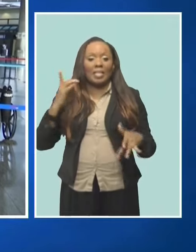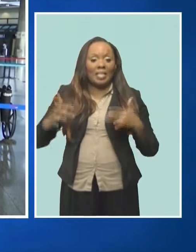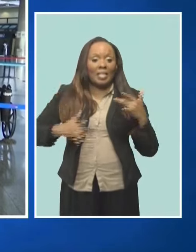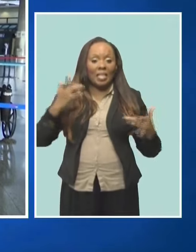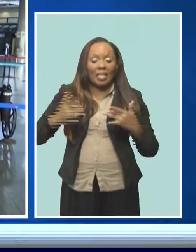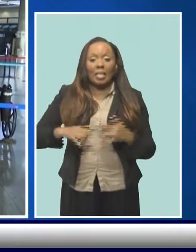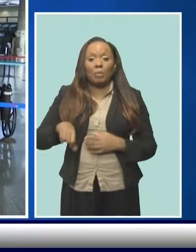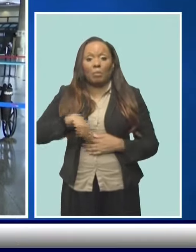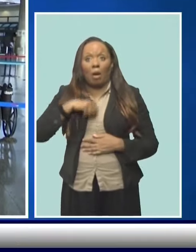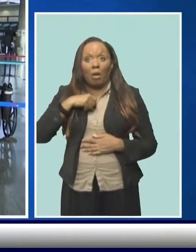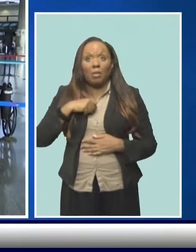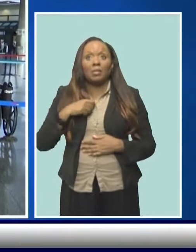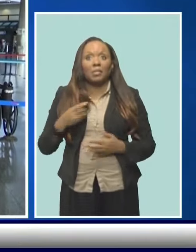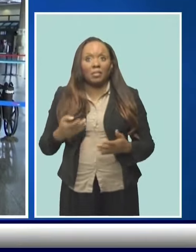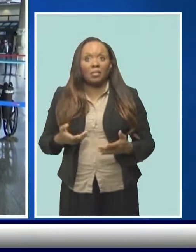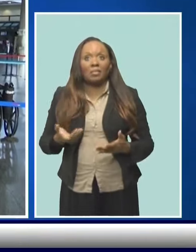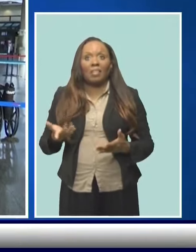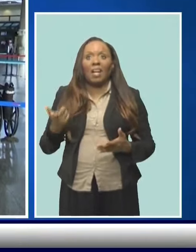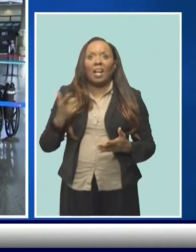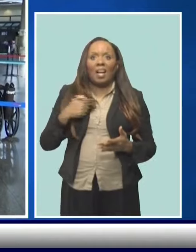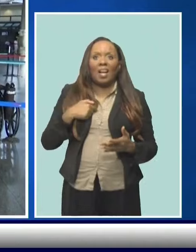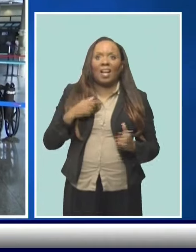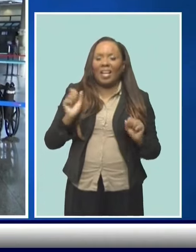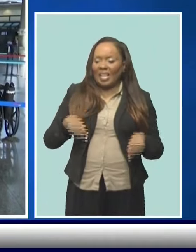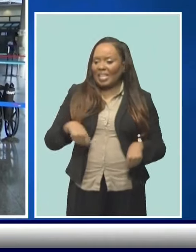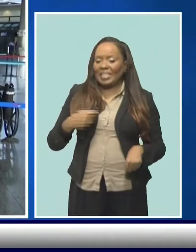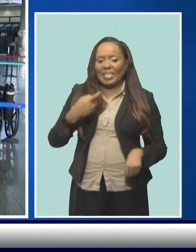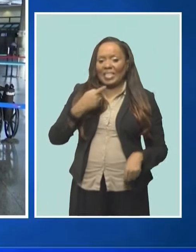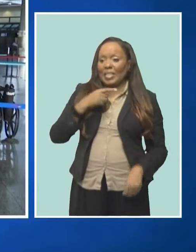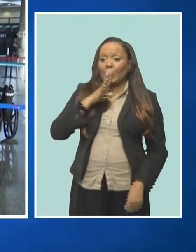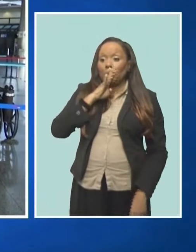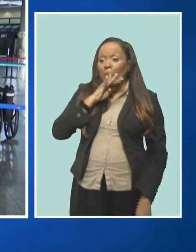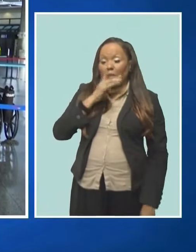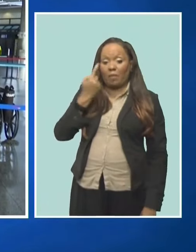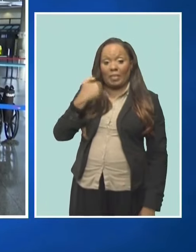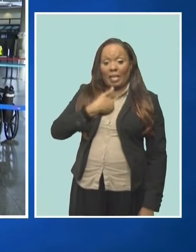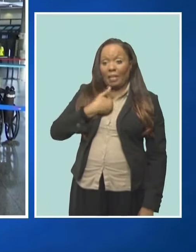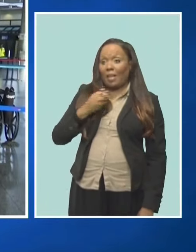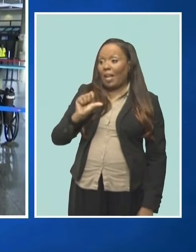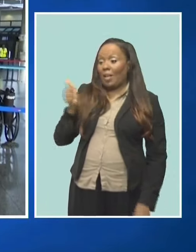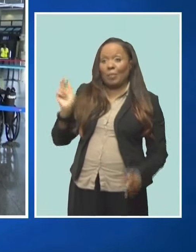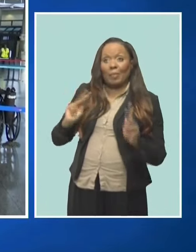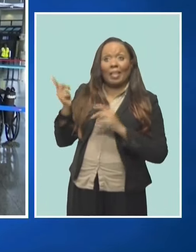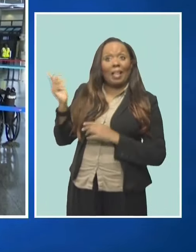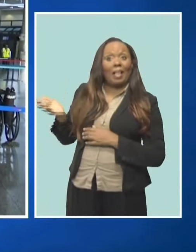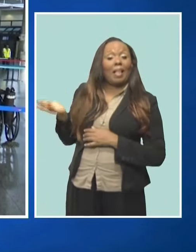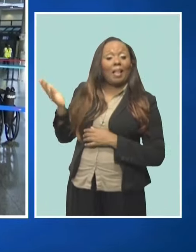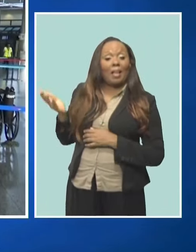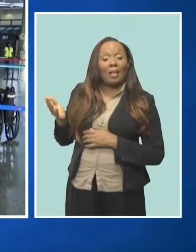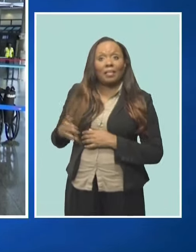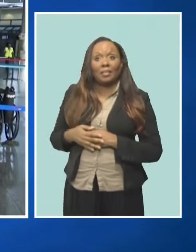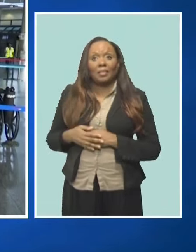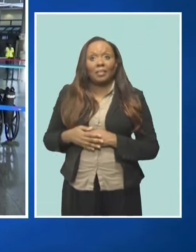here. I think I could speak for everybody else here saying that this is something that not everybody is getting to witness, you